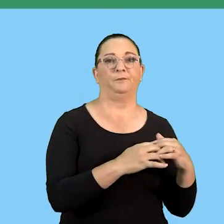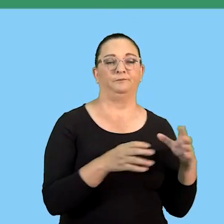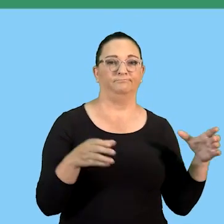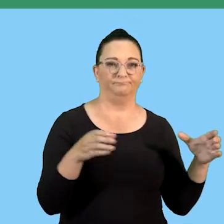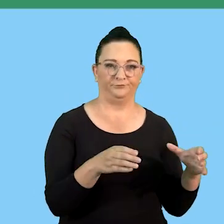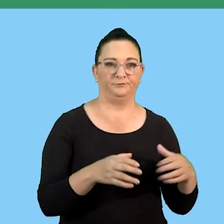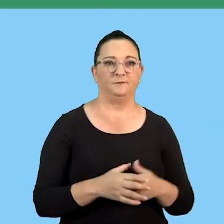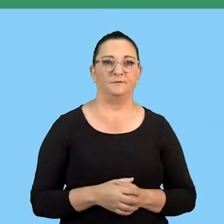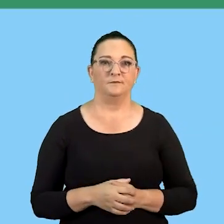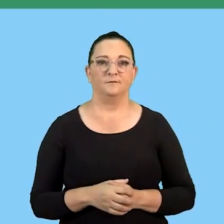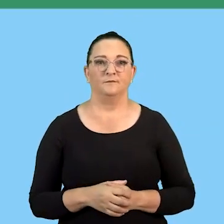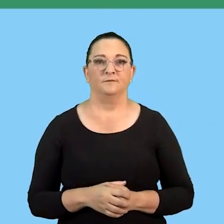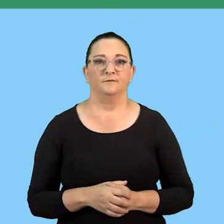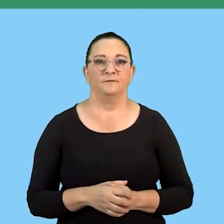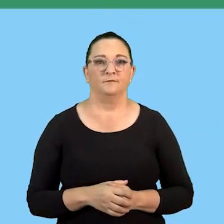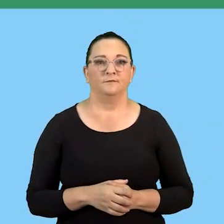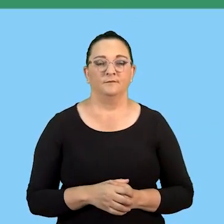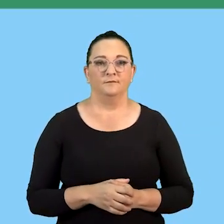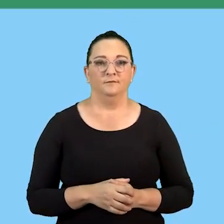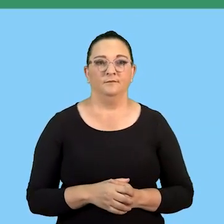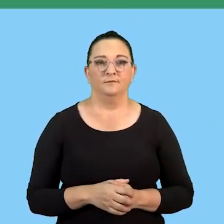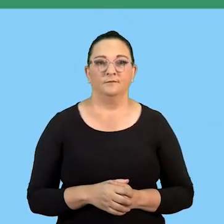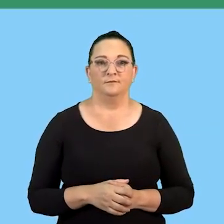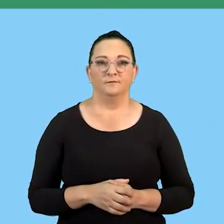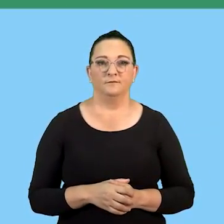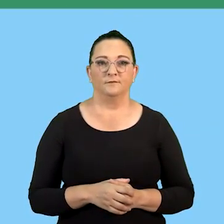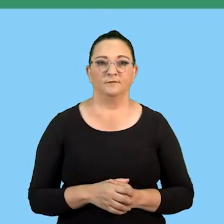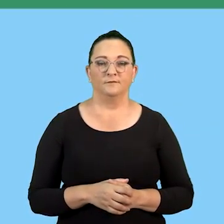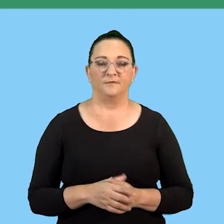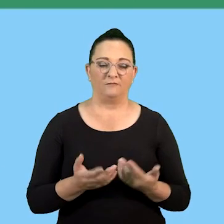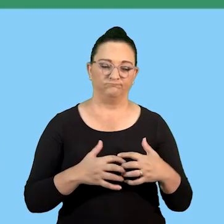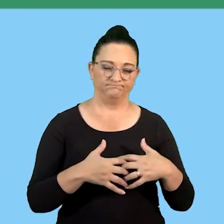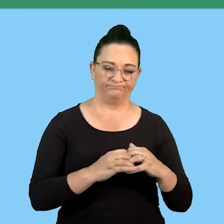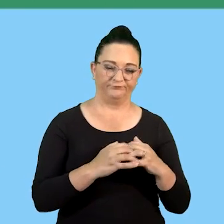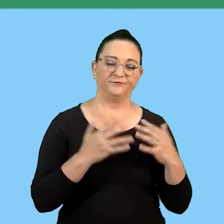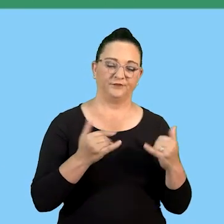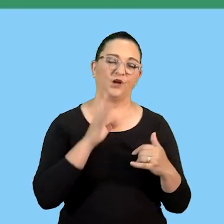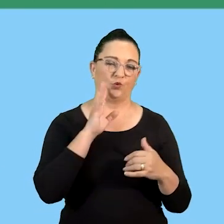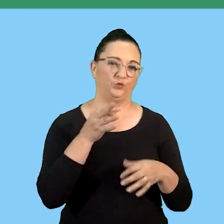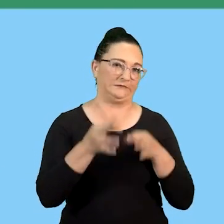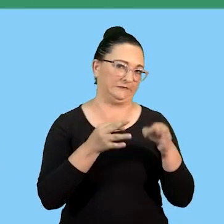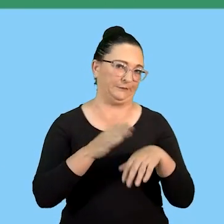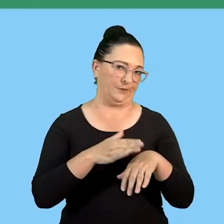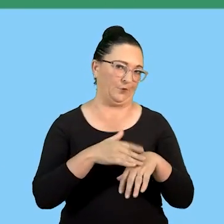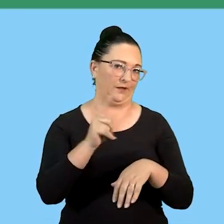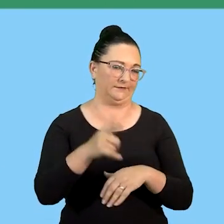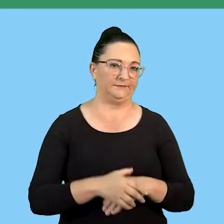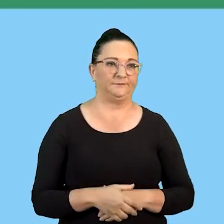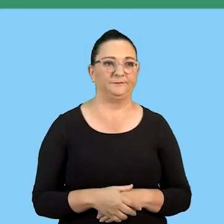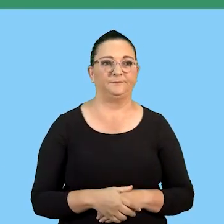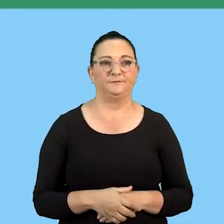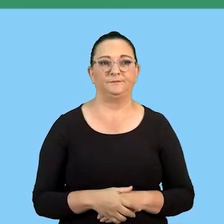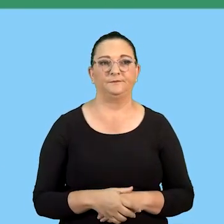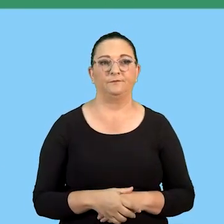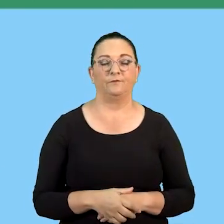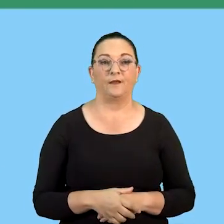can have a workplace forums. But when do we establish it, or how is it established? You can speak about that now. Workplace